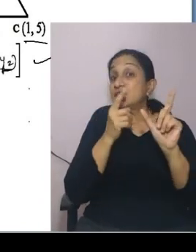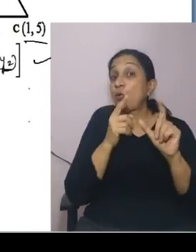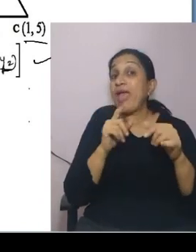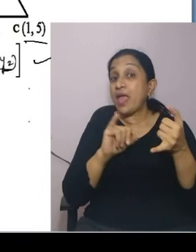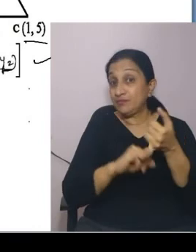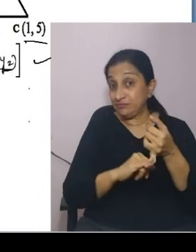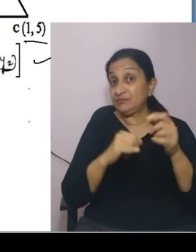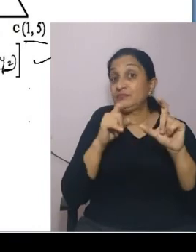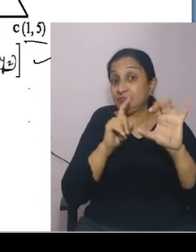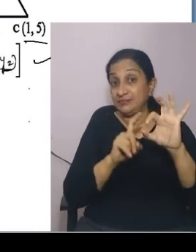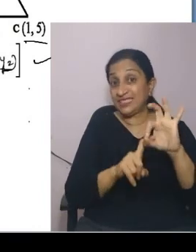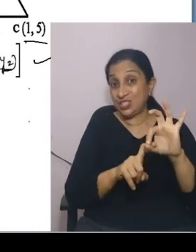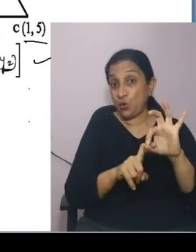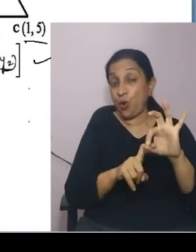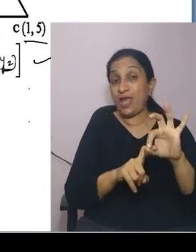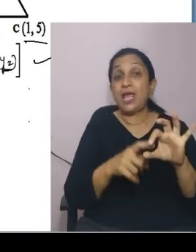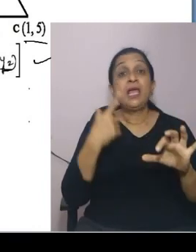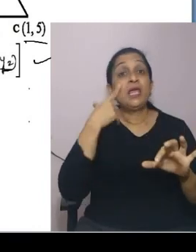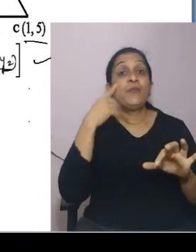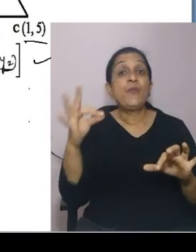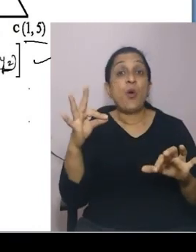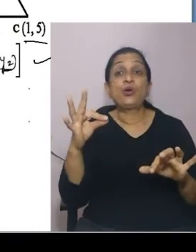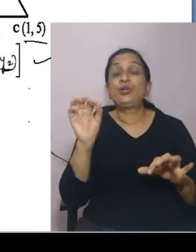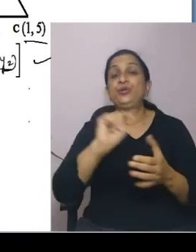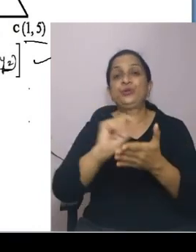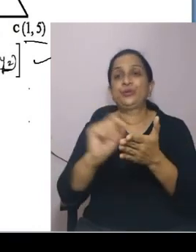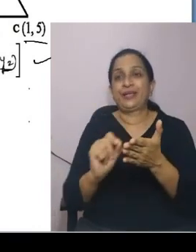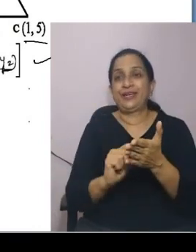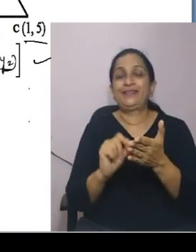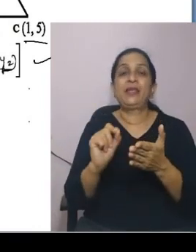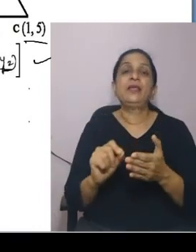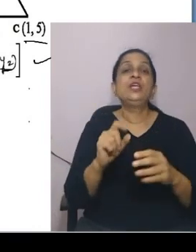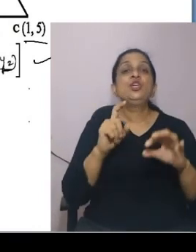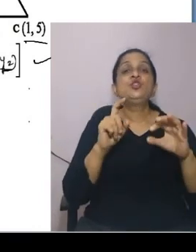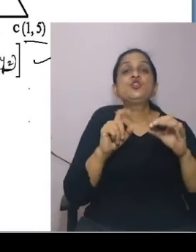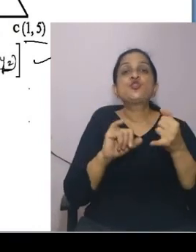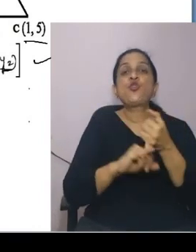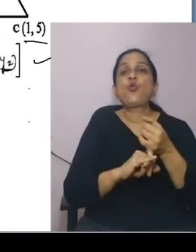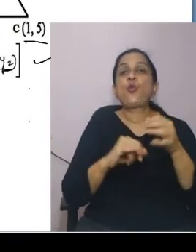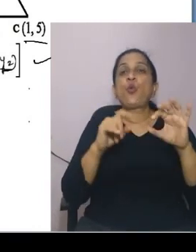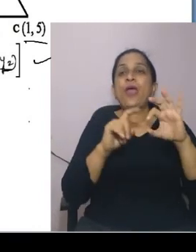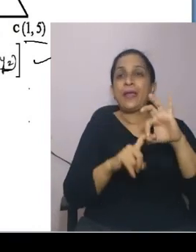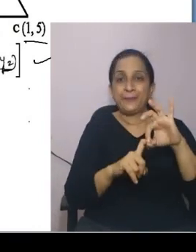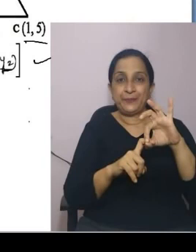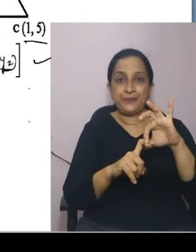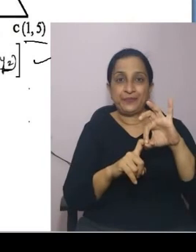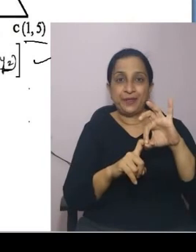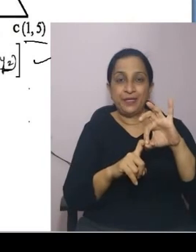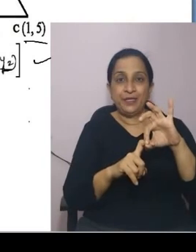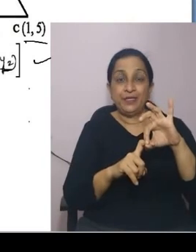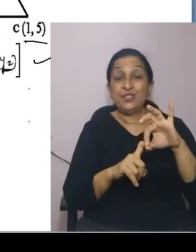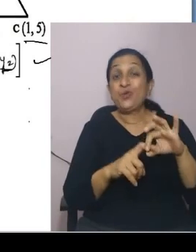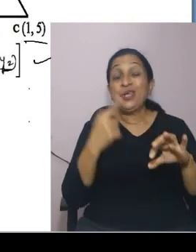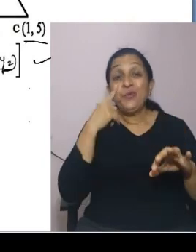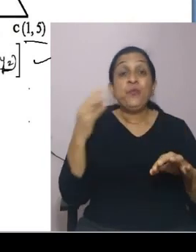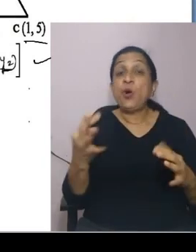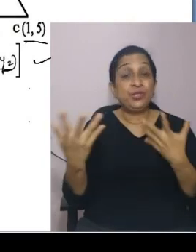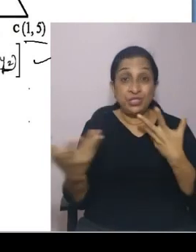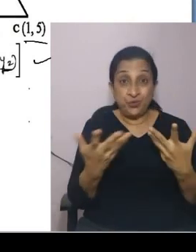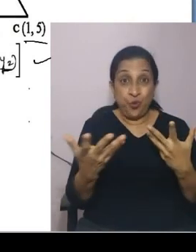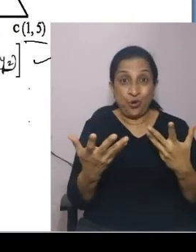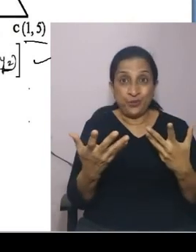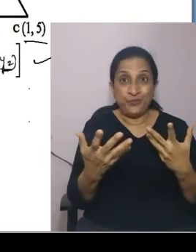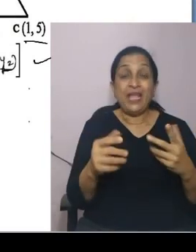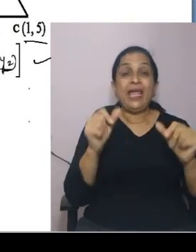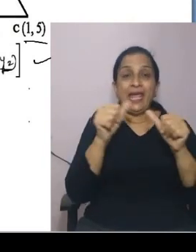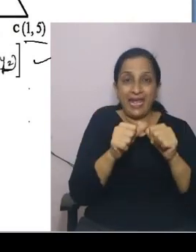Like x1 is here, x1 is 0 here, so you have to pick up 0. y2 here, so y2 is here, so